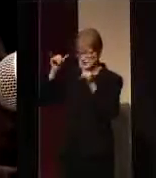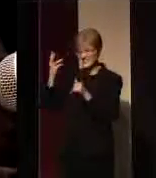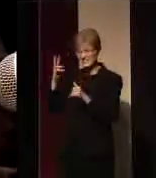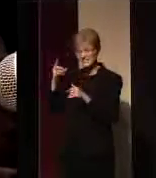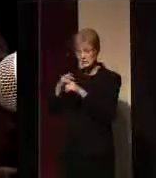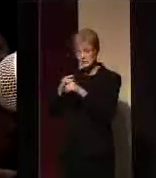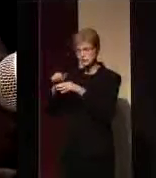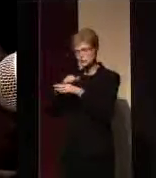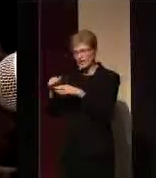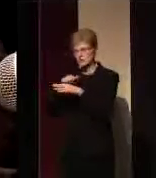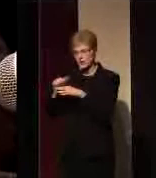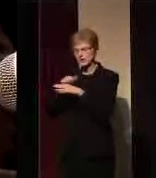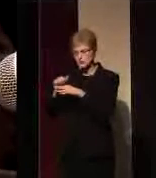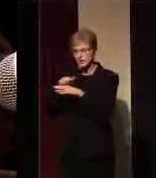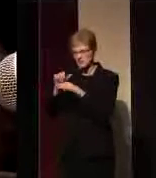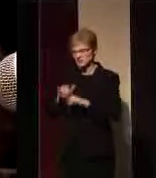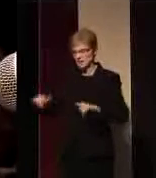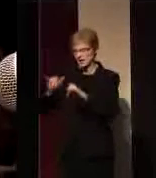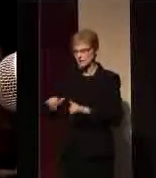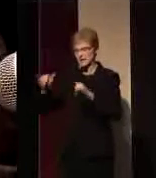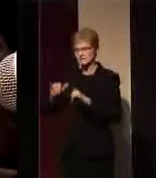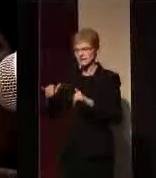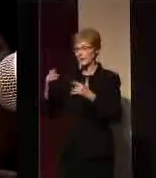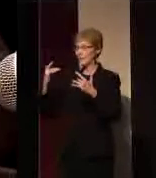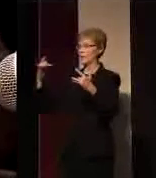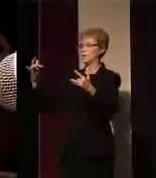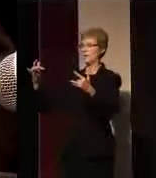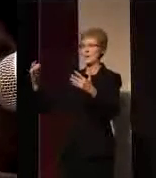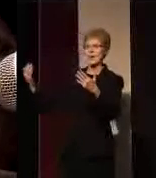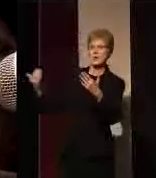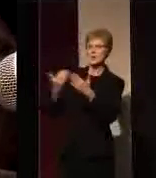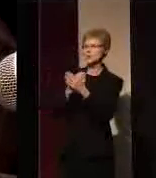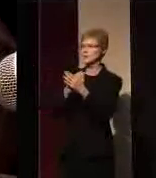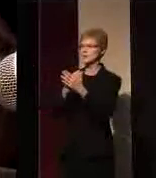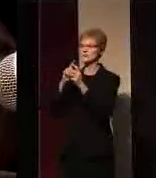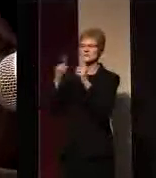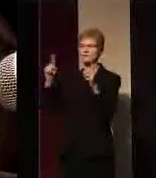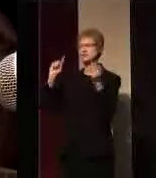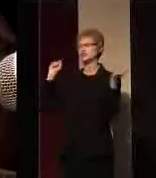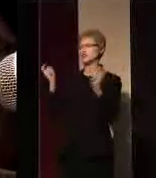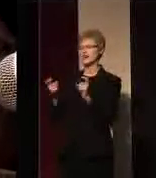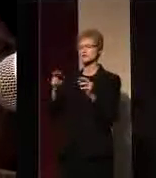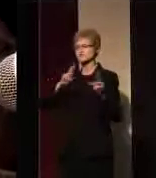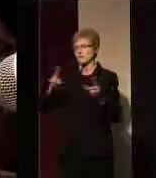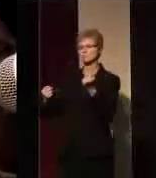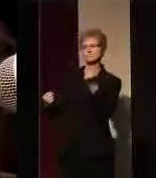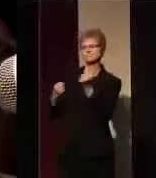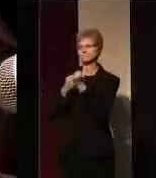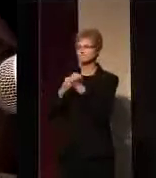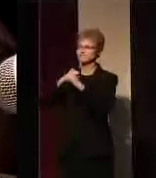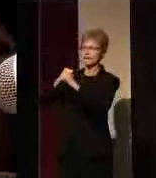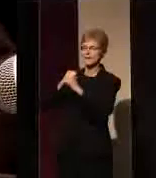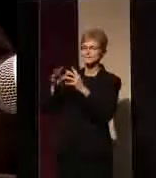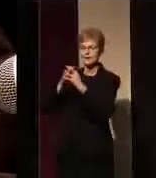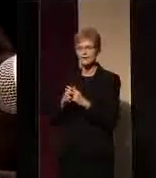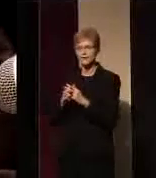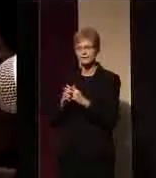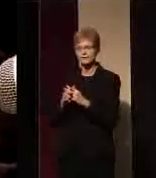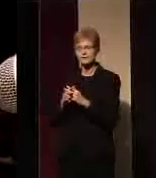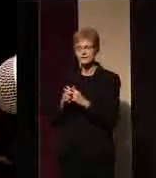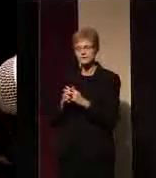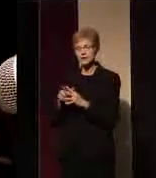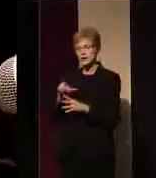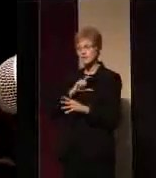of training, we were all shining like new money, ready to lay our life on the line for this country. The